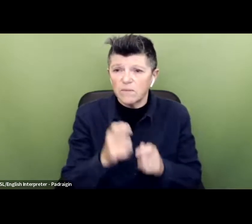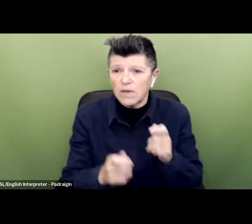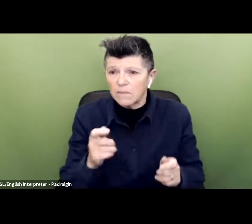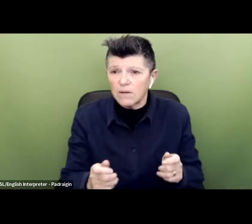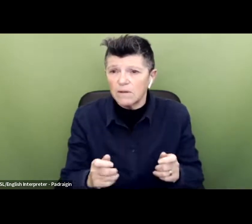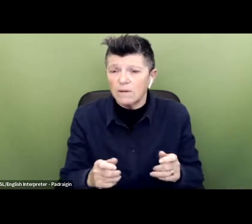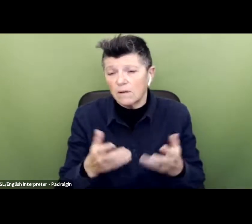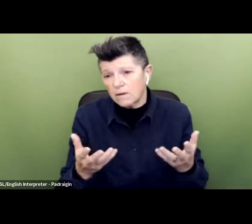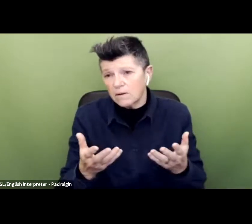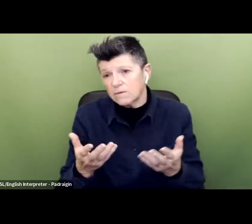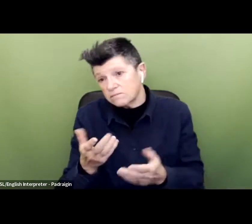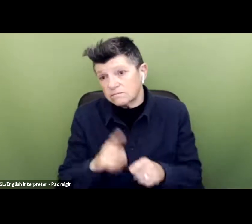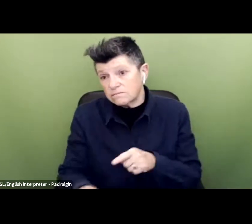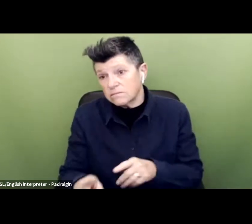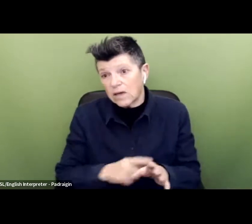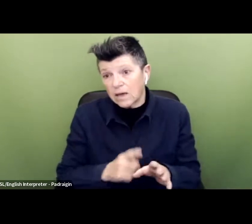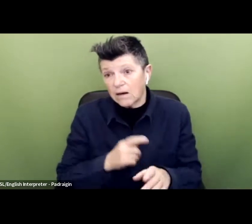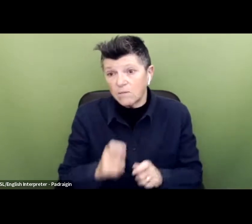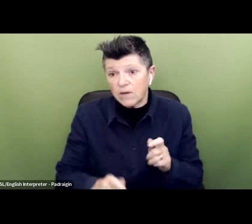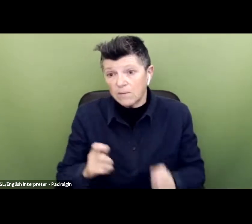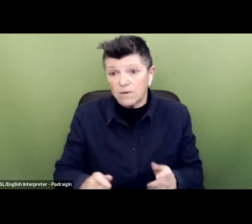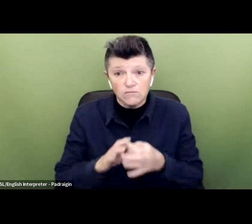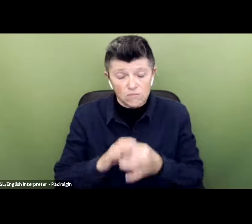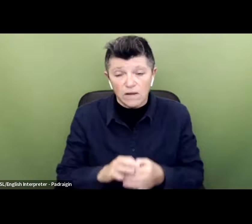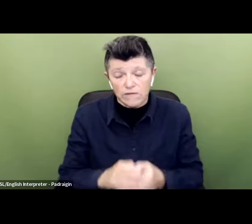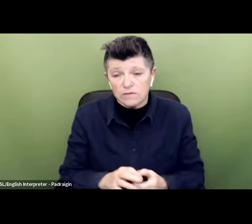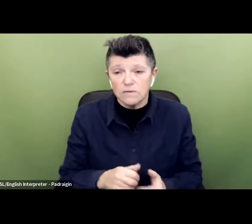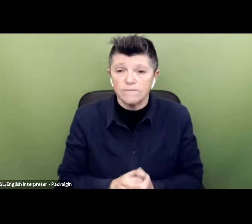young people, they have particular relevance.